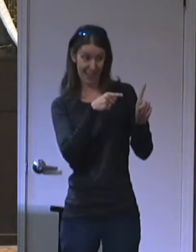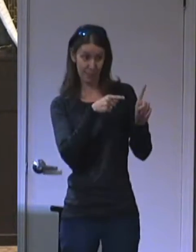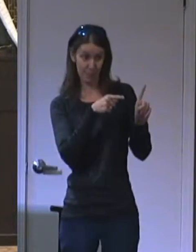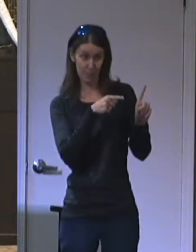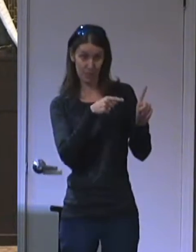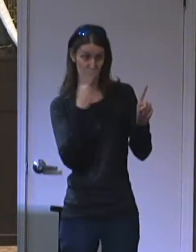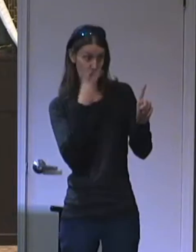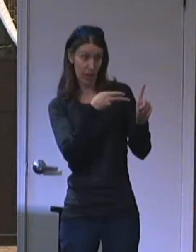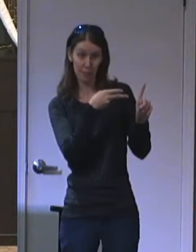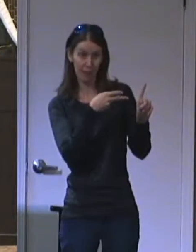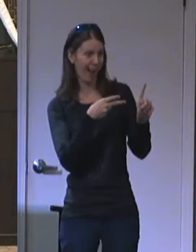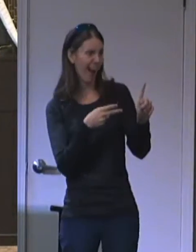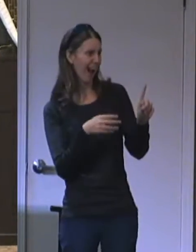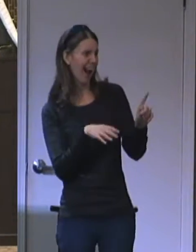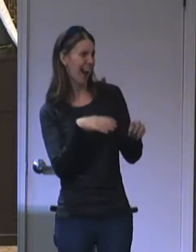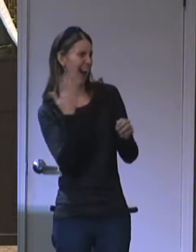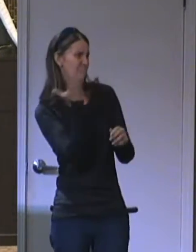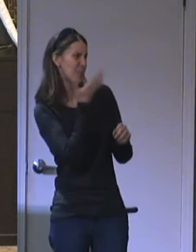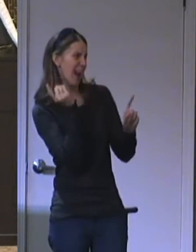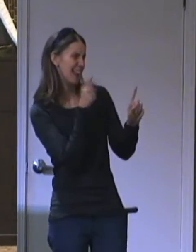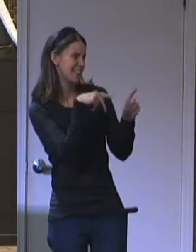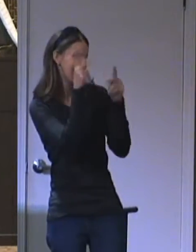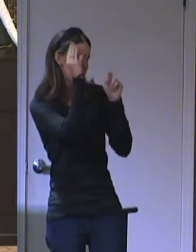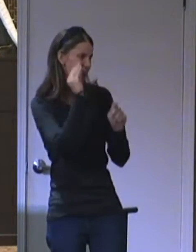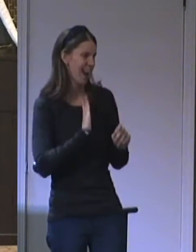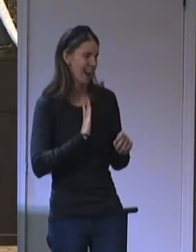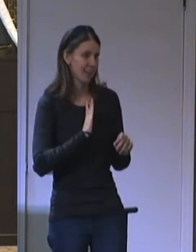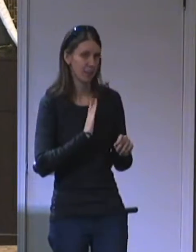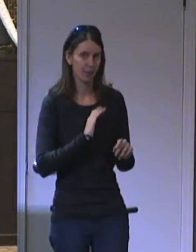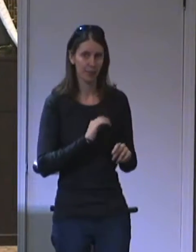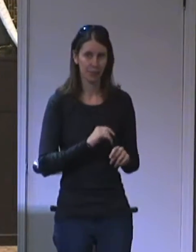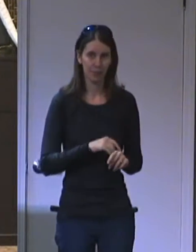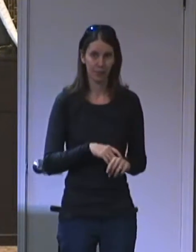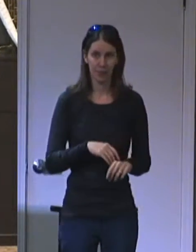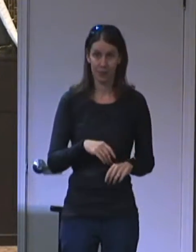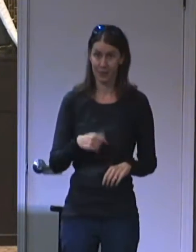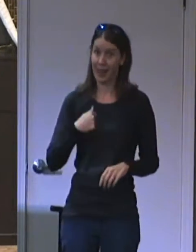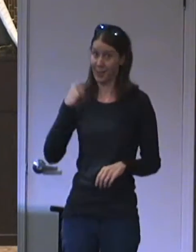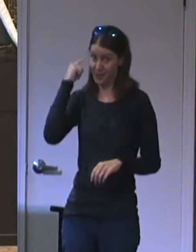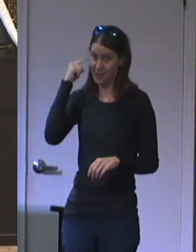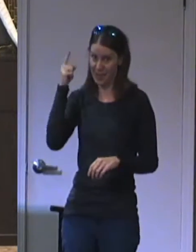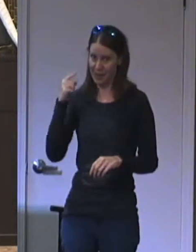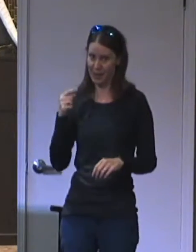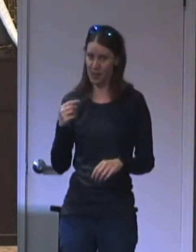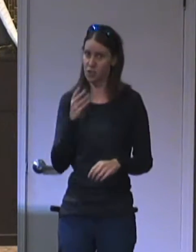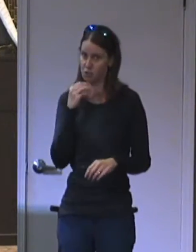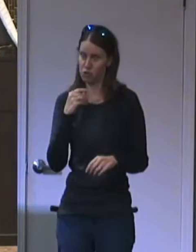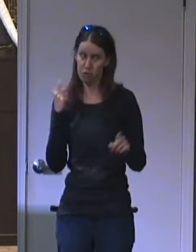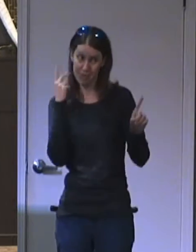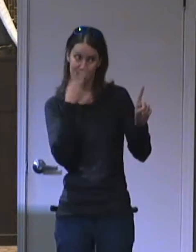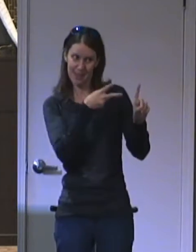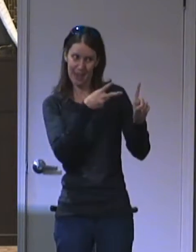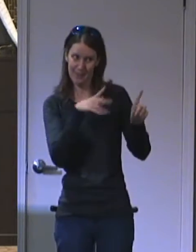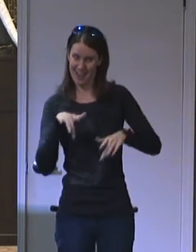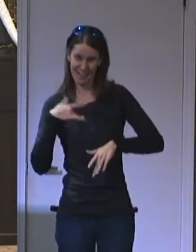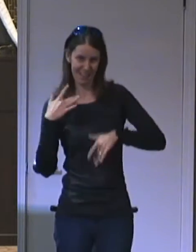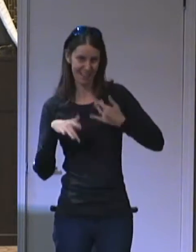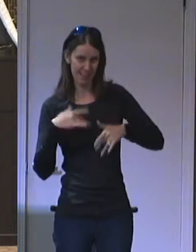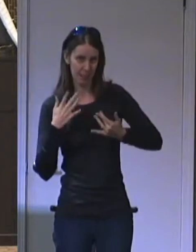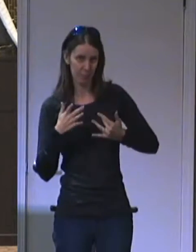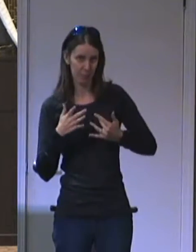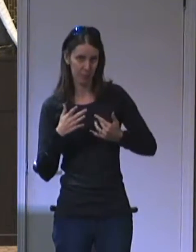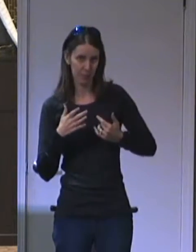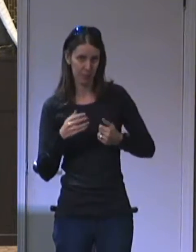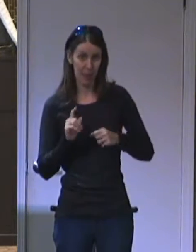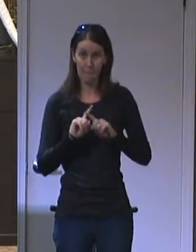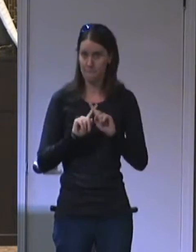hero. I'm sure he came into that situation and people were excited about him coming.